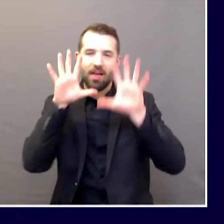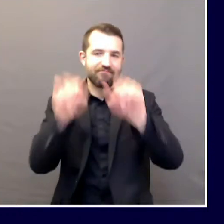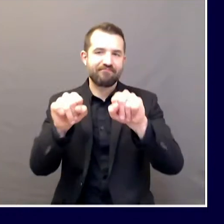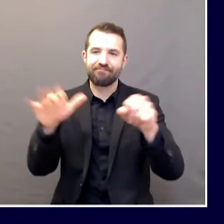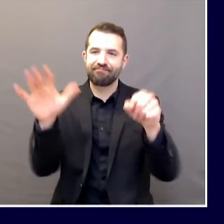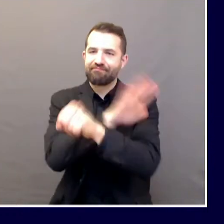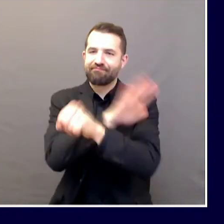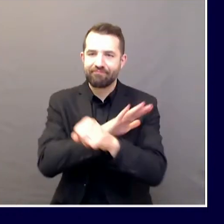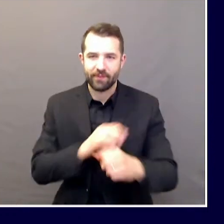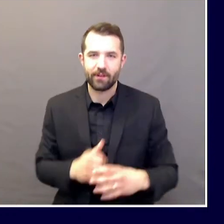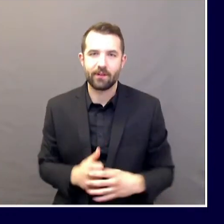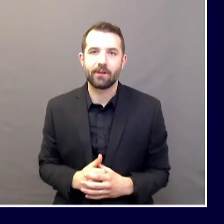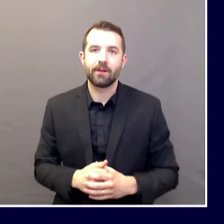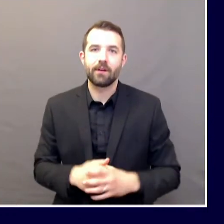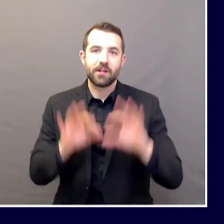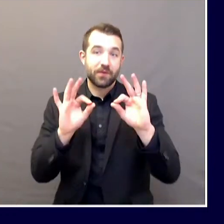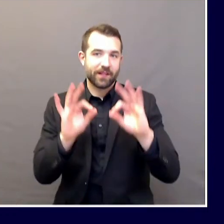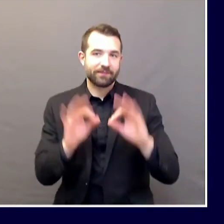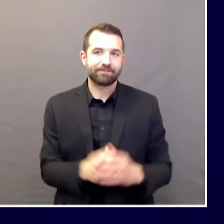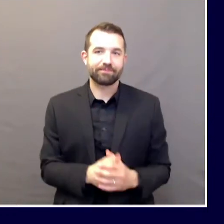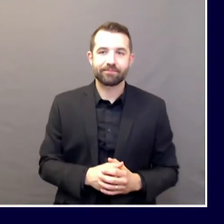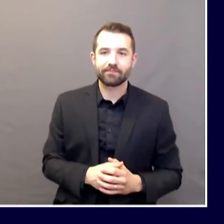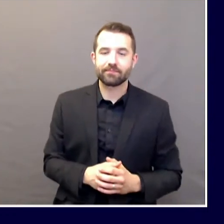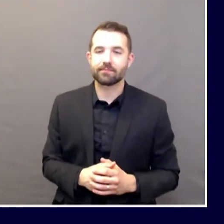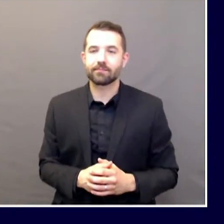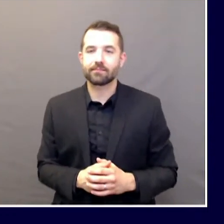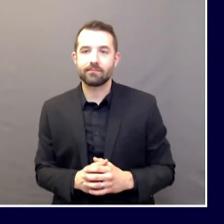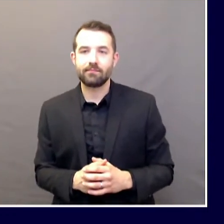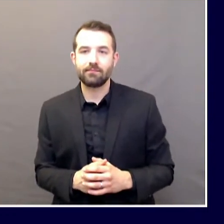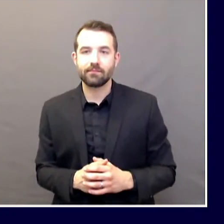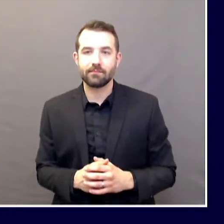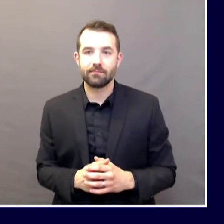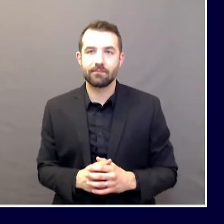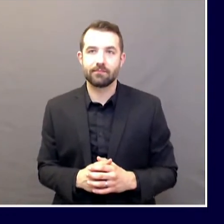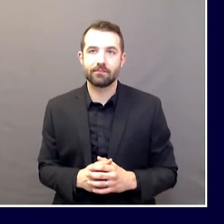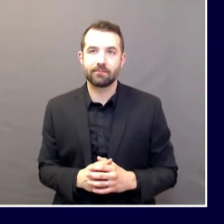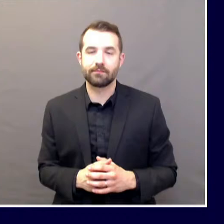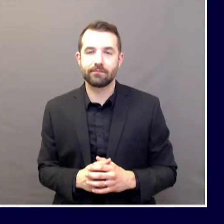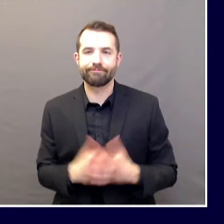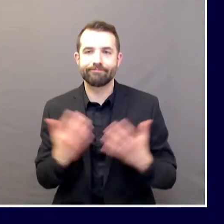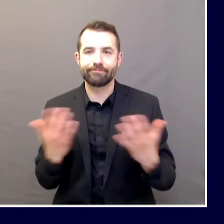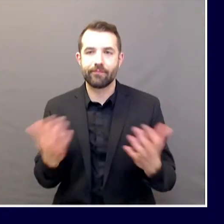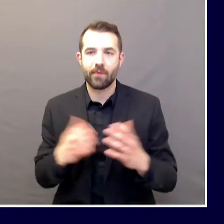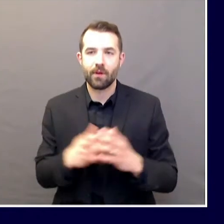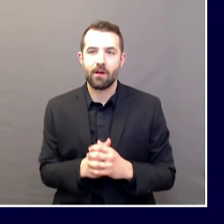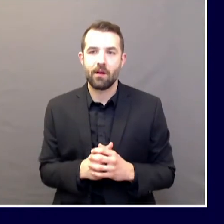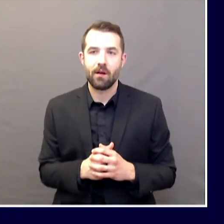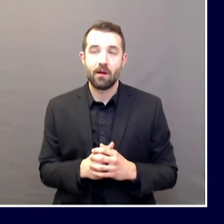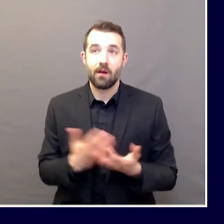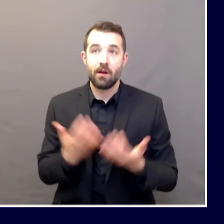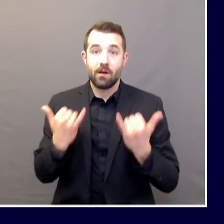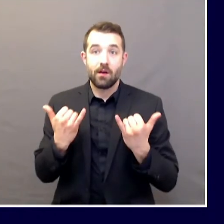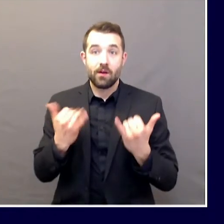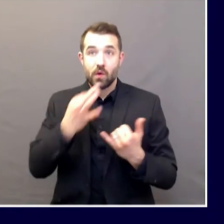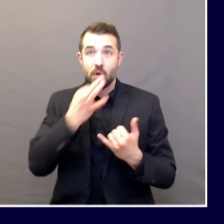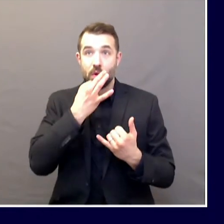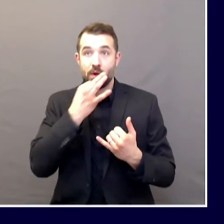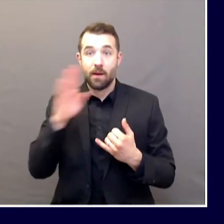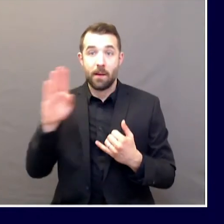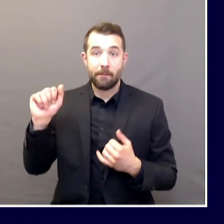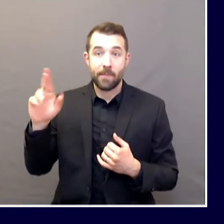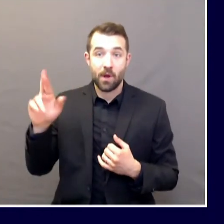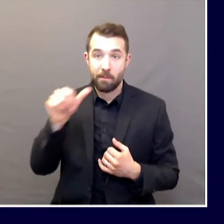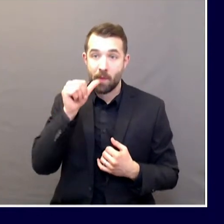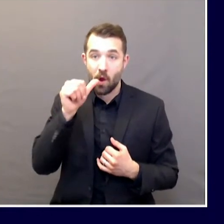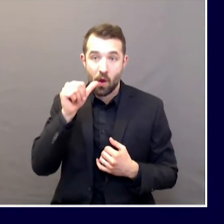Okay. And then with the opening of bars and the lifting of some gathering limits on Friday, I